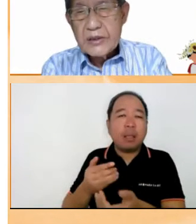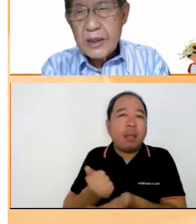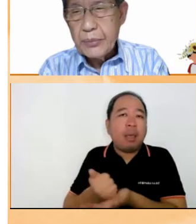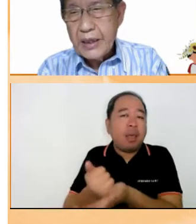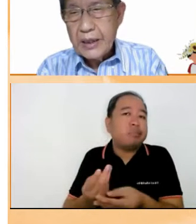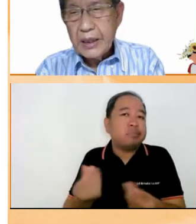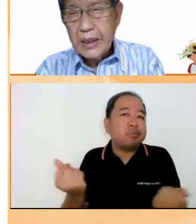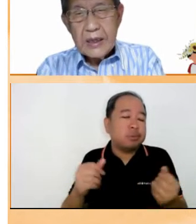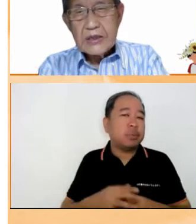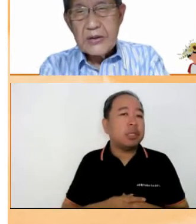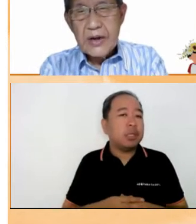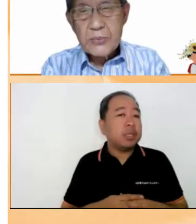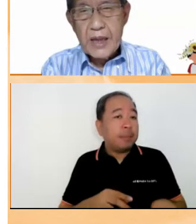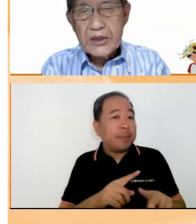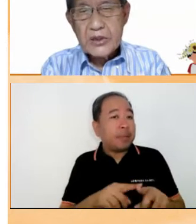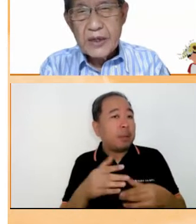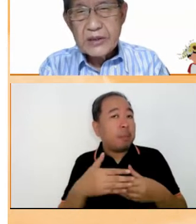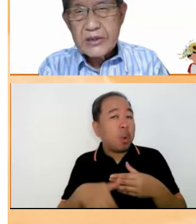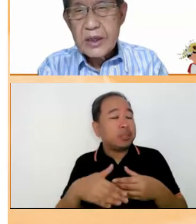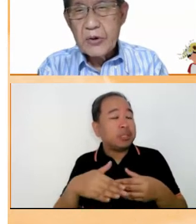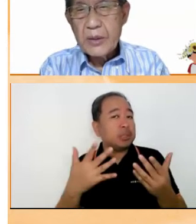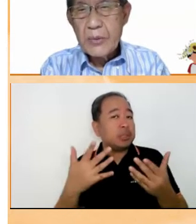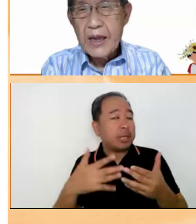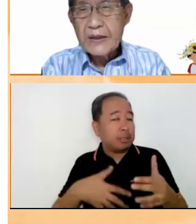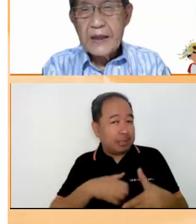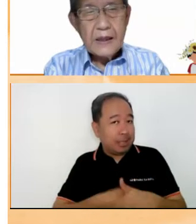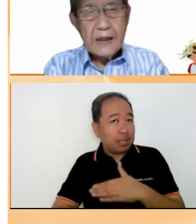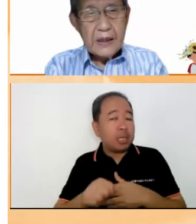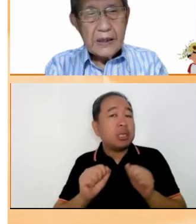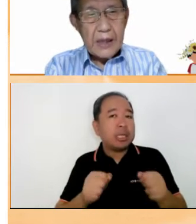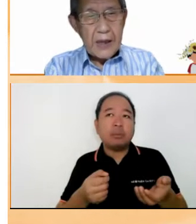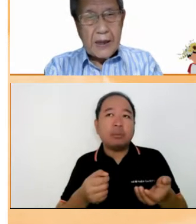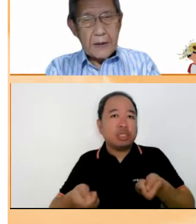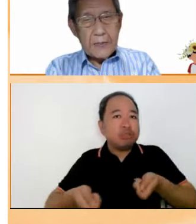HPA is simply the stress management system of the body.